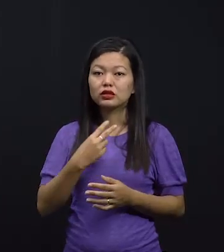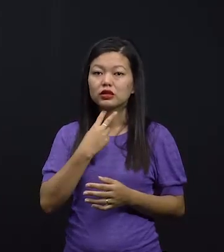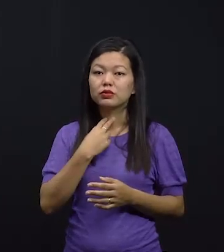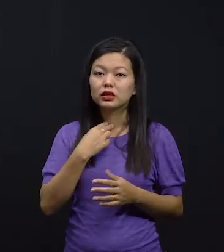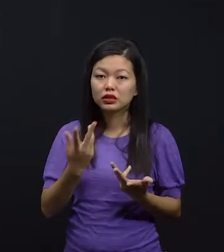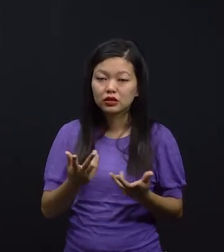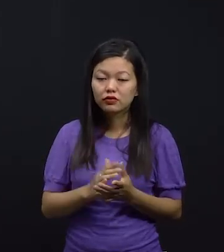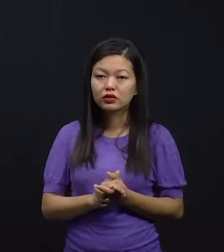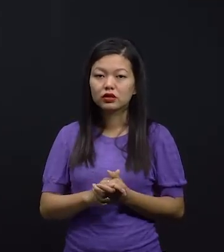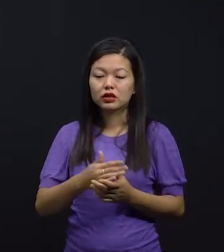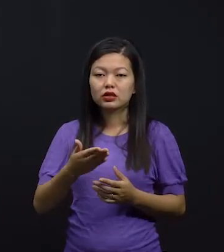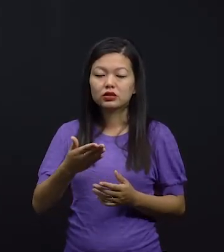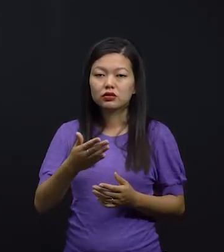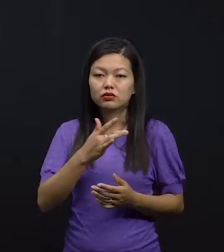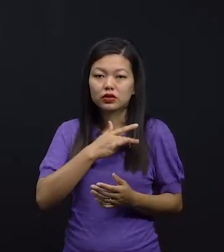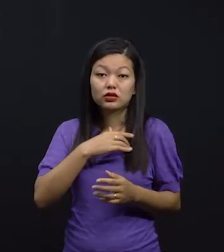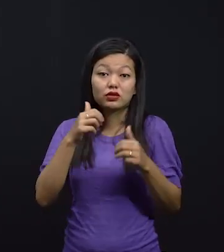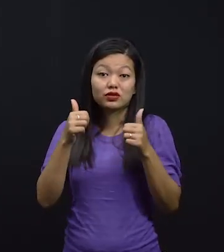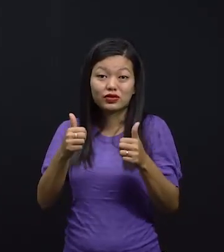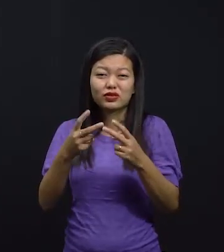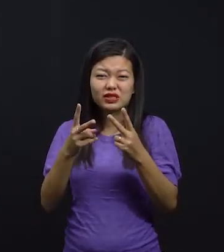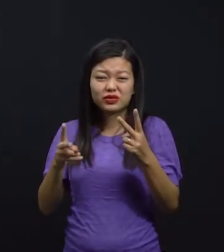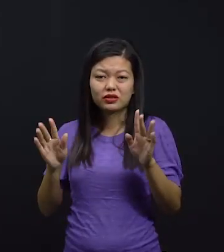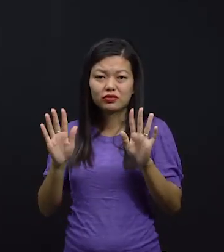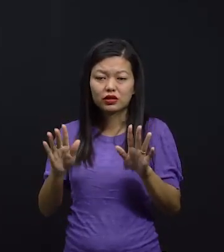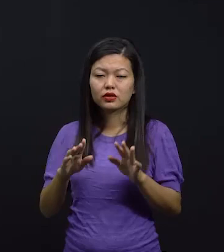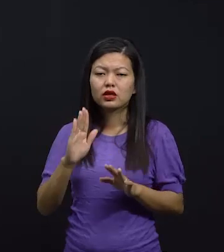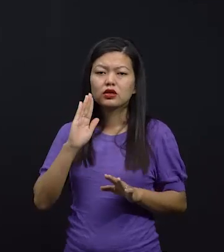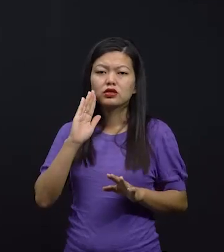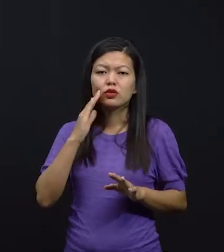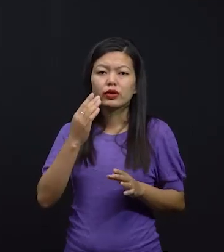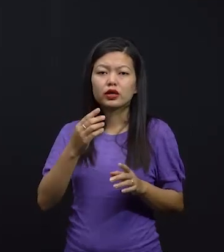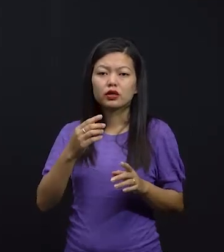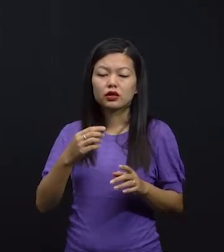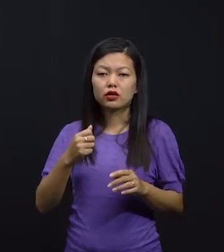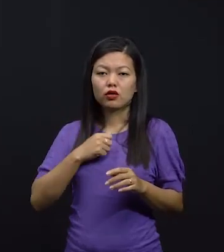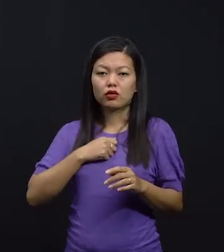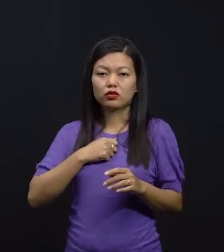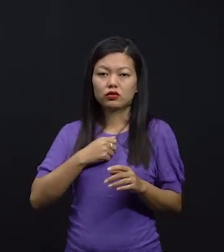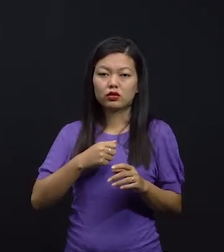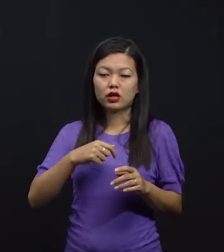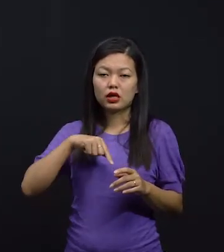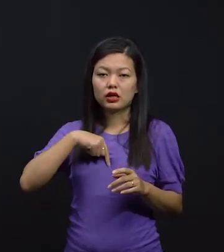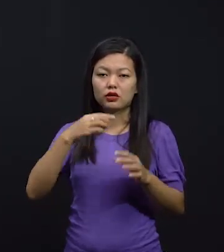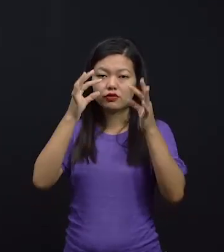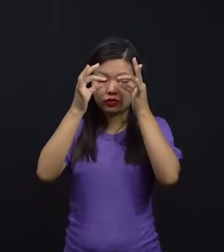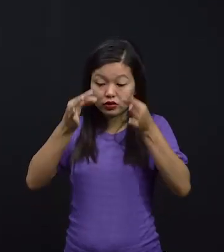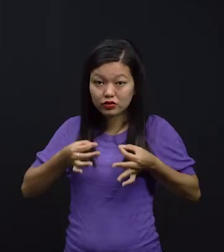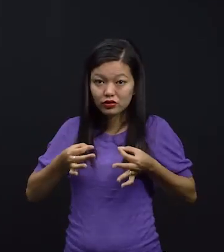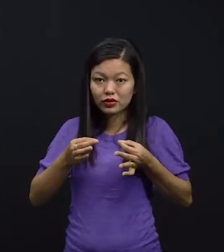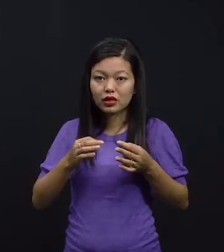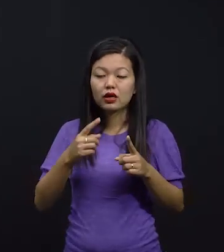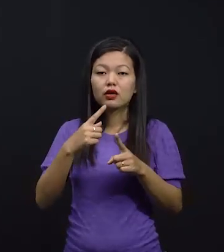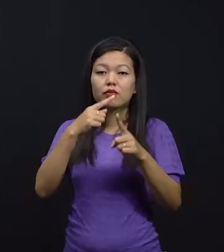way, when you try to criticize things in a positive way, you will find that there are so many amazing things that you will